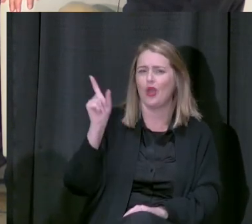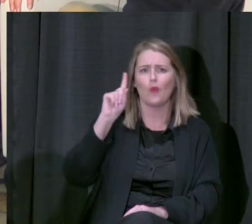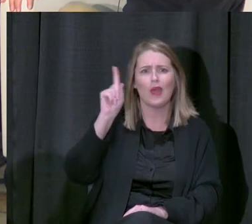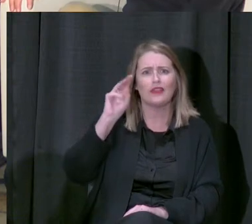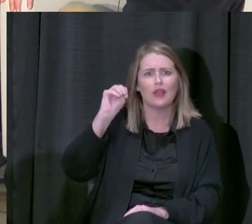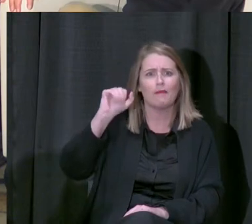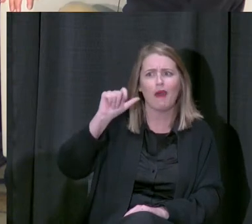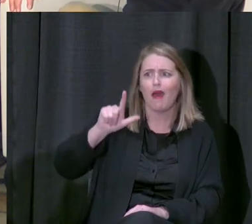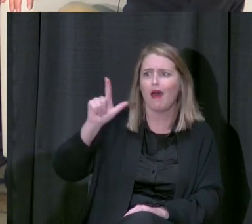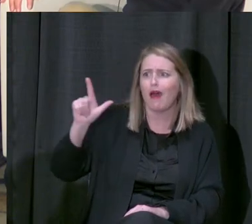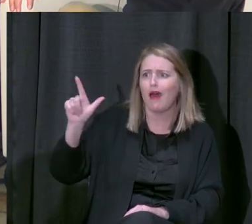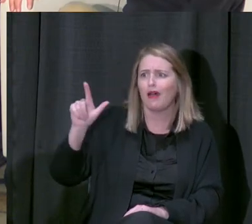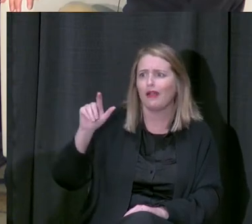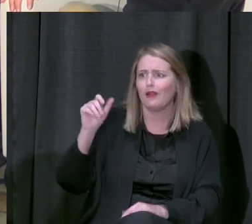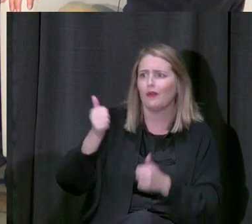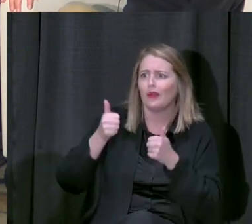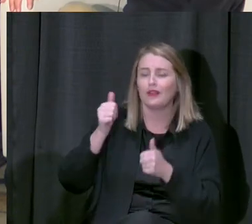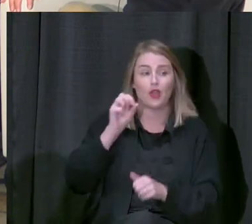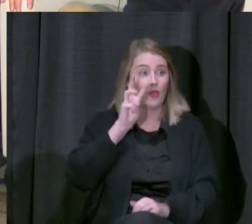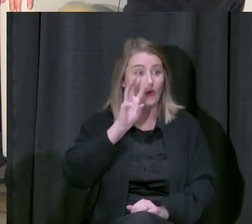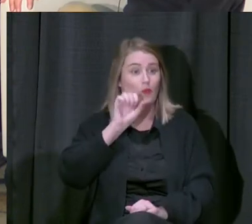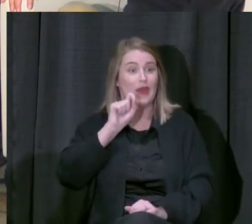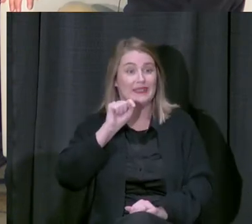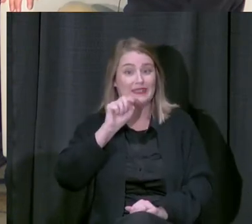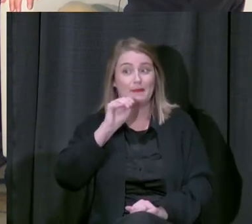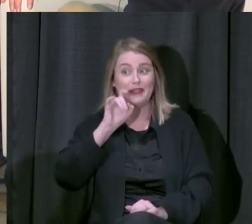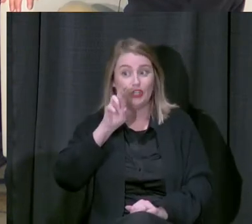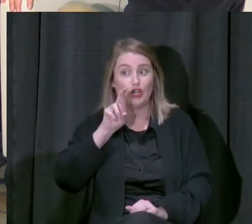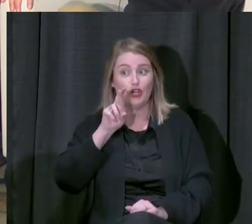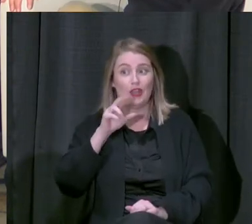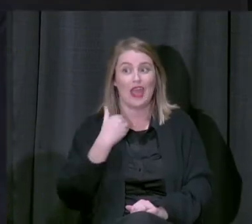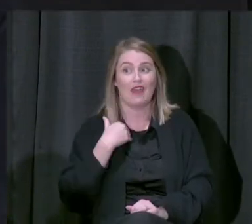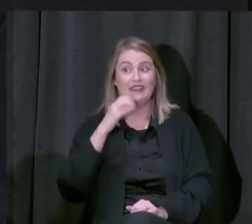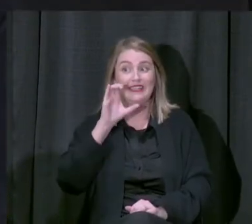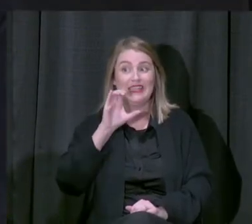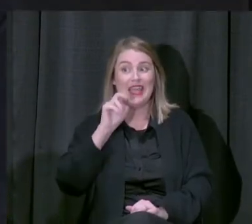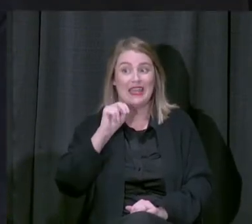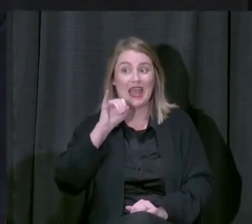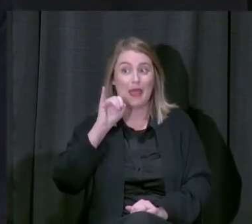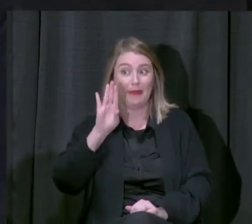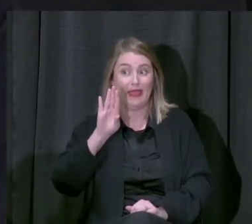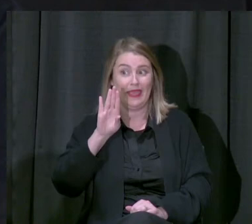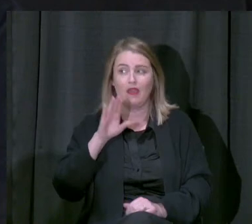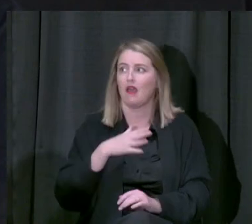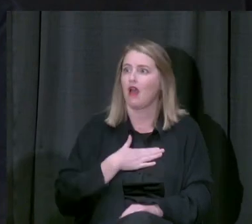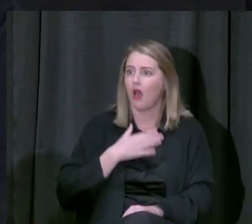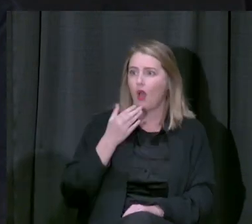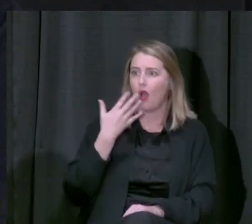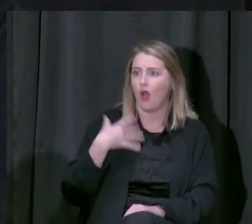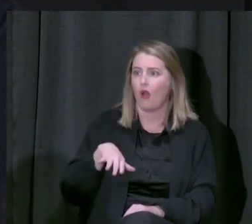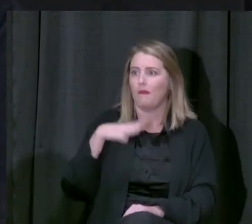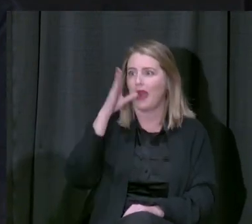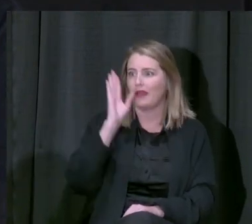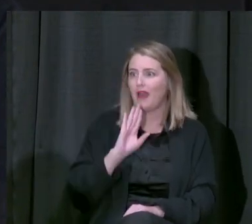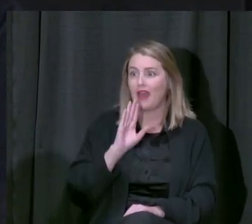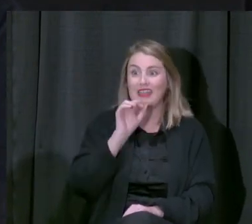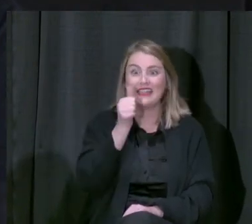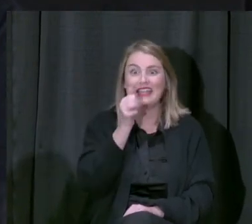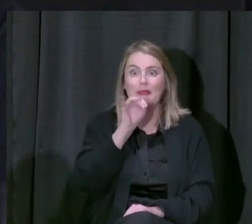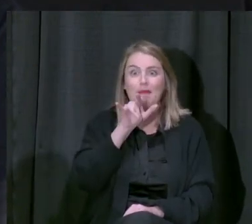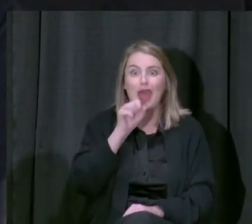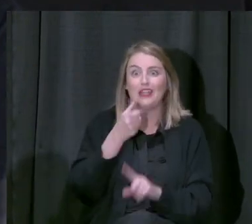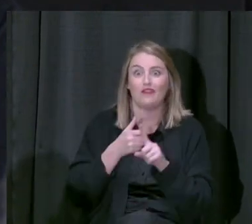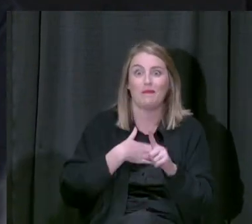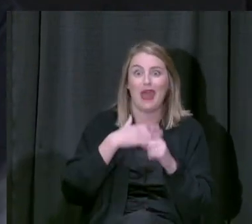That's Westminster. My first question. Newest is which one? The Royal, there's a CNIB hall there. Oh my God, that's like 10 blocks away from my house.